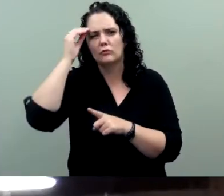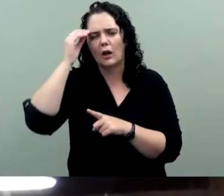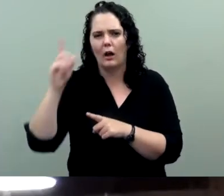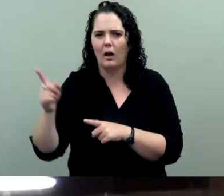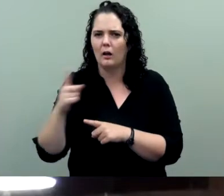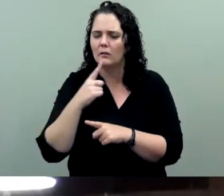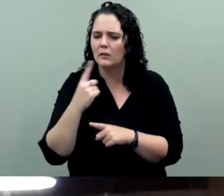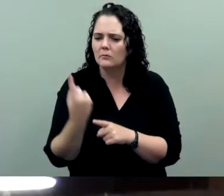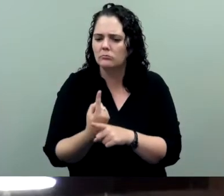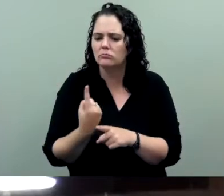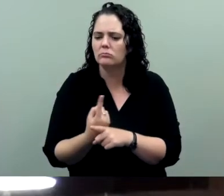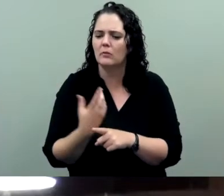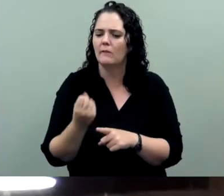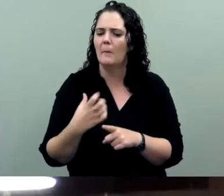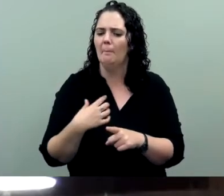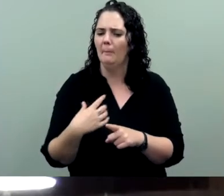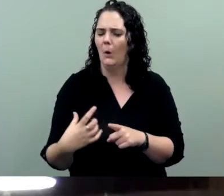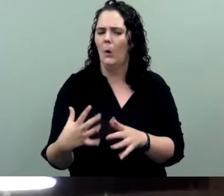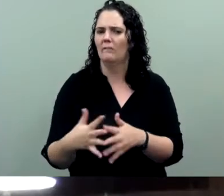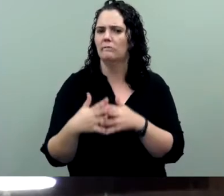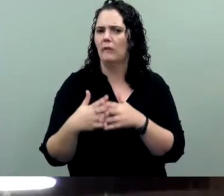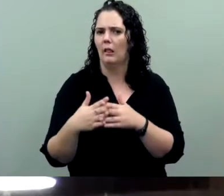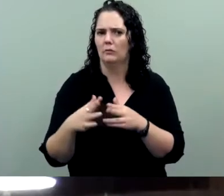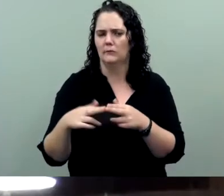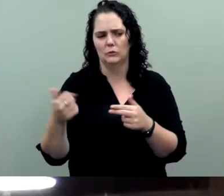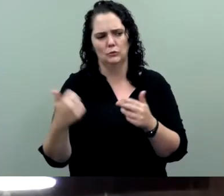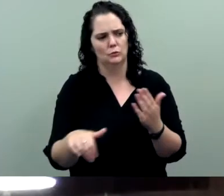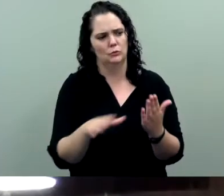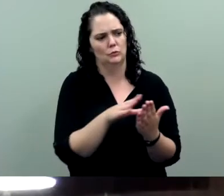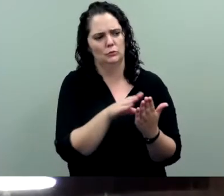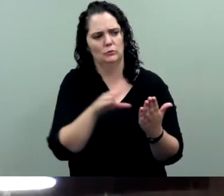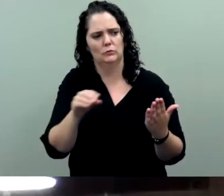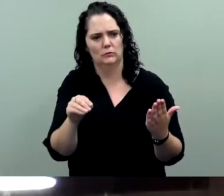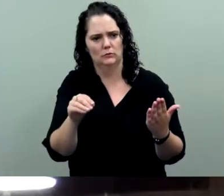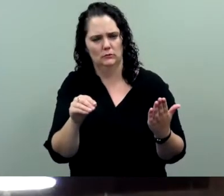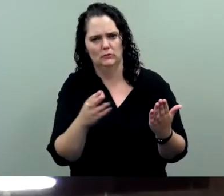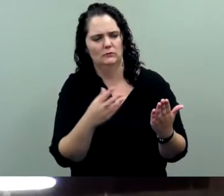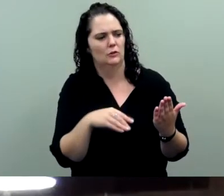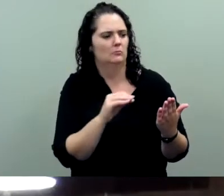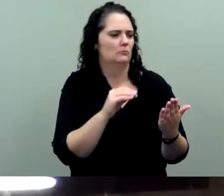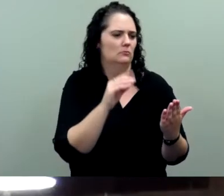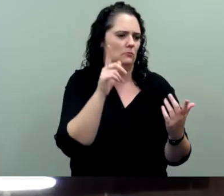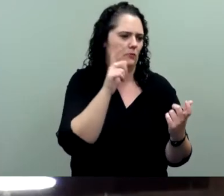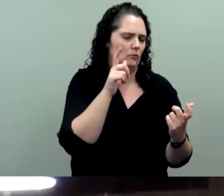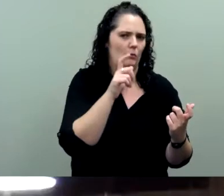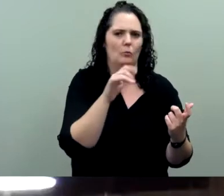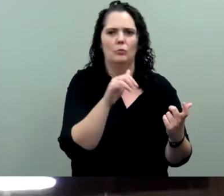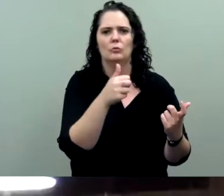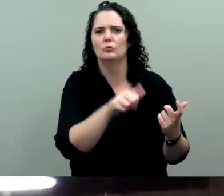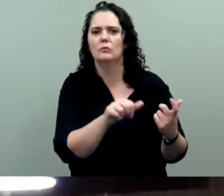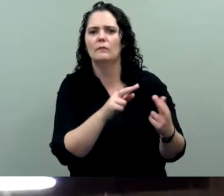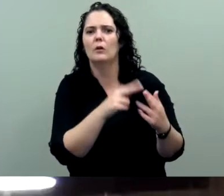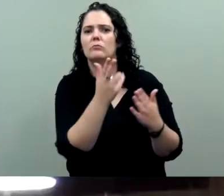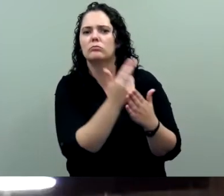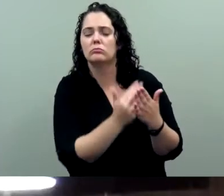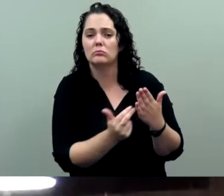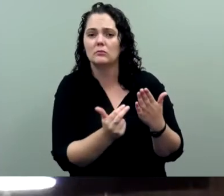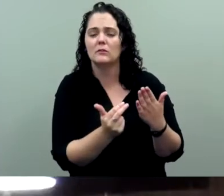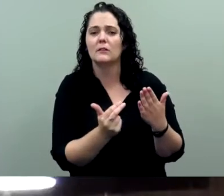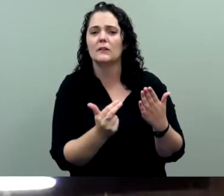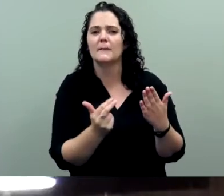portrait. There's a value, a hierarchy associated with it. But usually what makes the difference between somebody working from a photograph and somebody working from